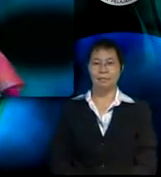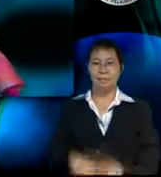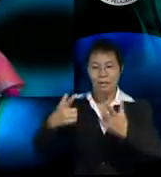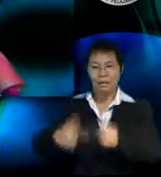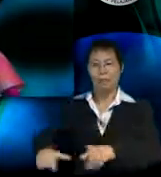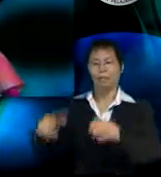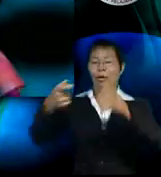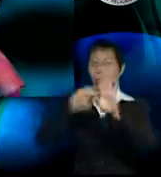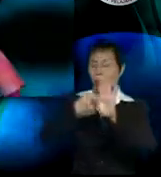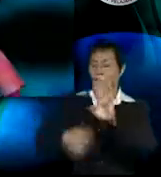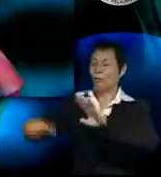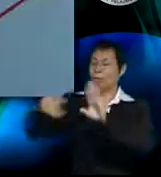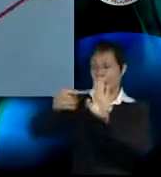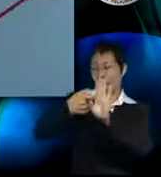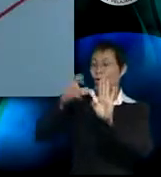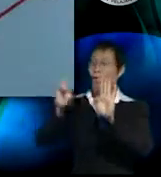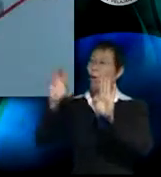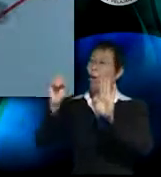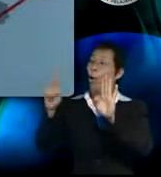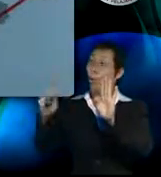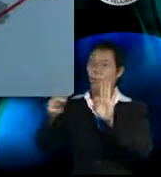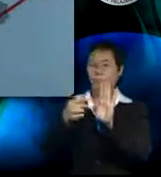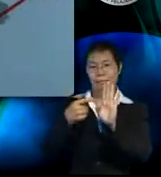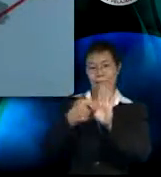Let me put the battery on.